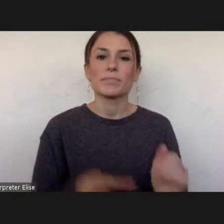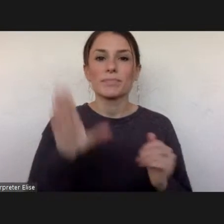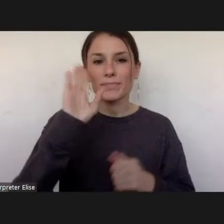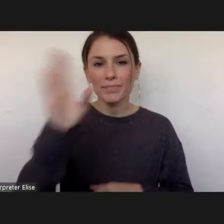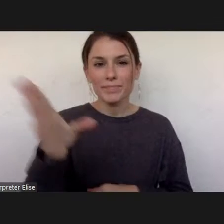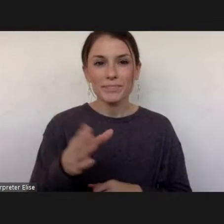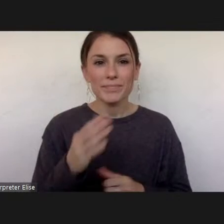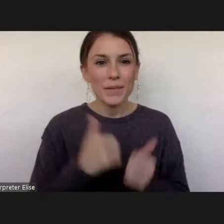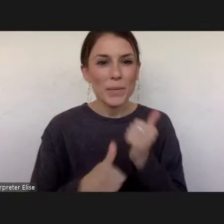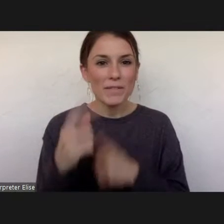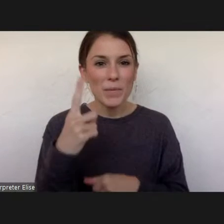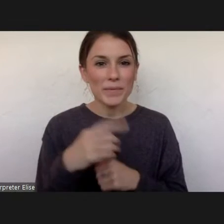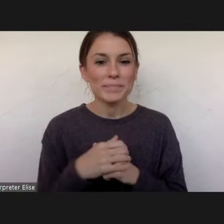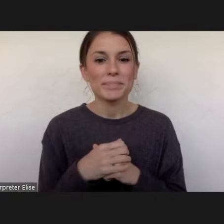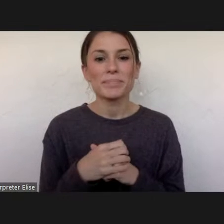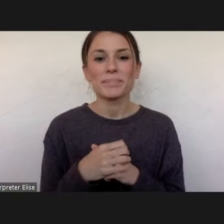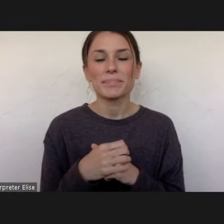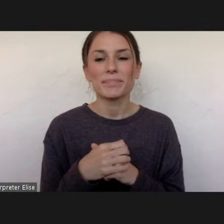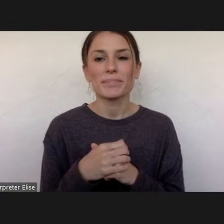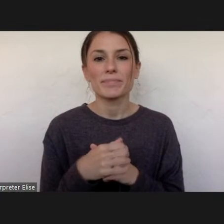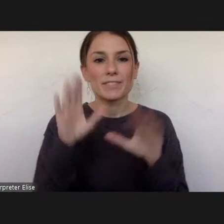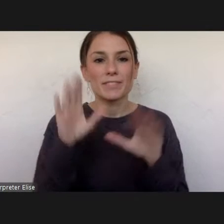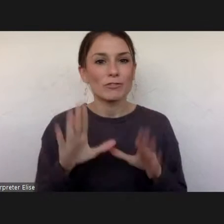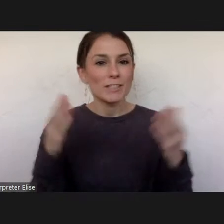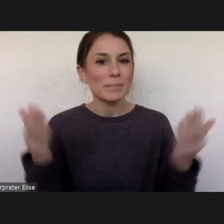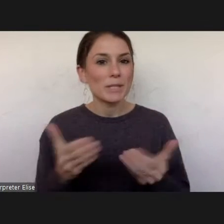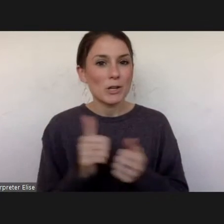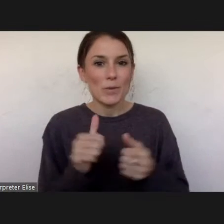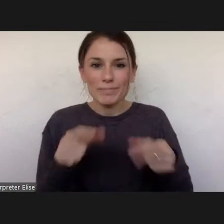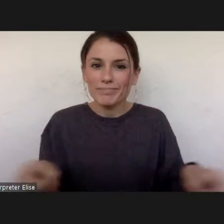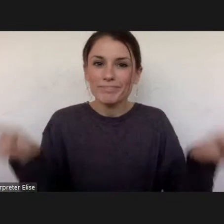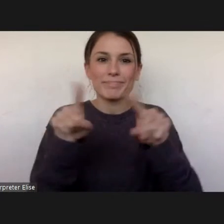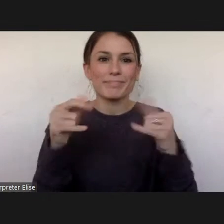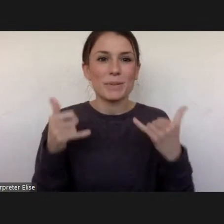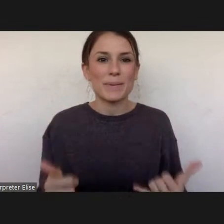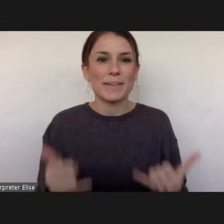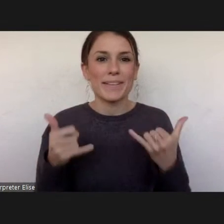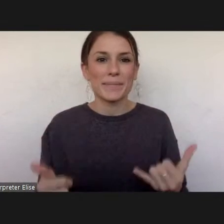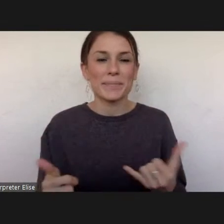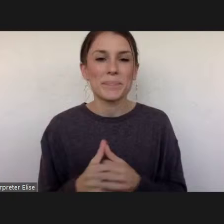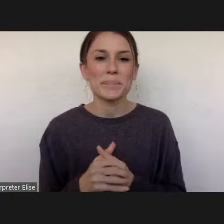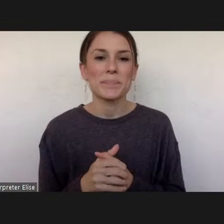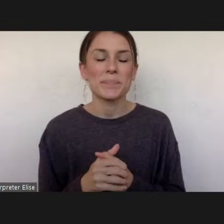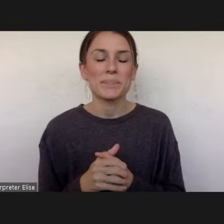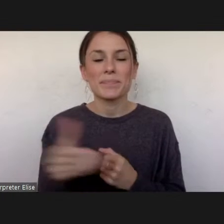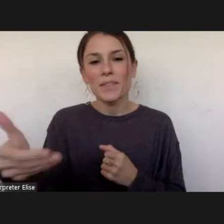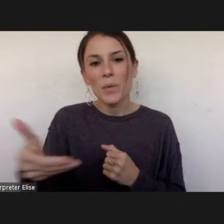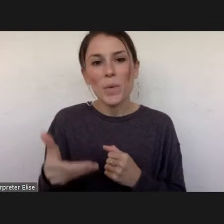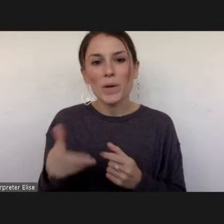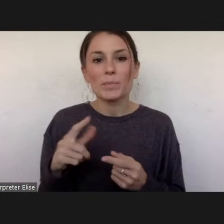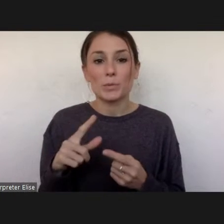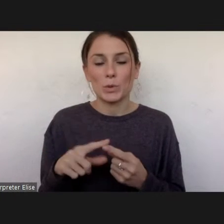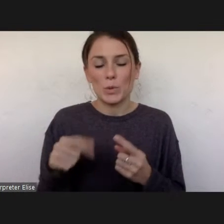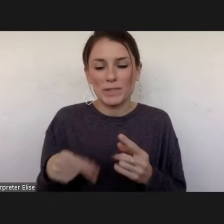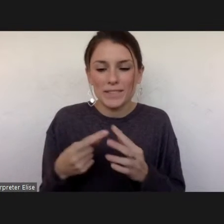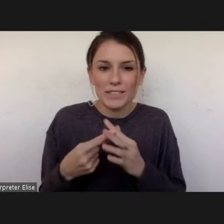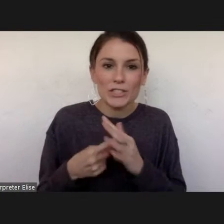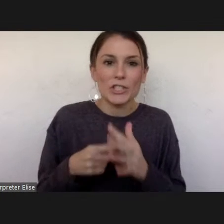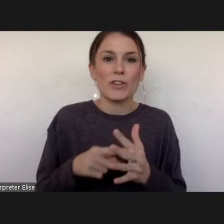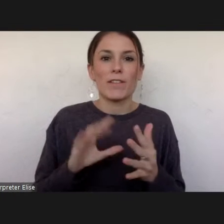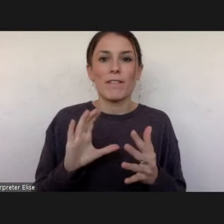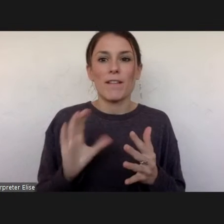Hello, everyone. It's great to be here with you all today. Welcome to the kickoff of